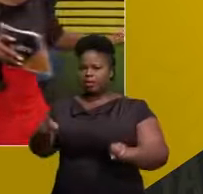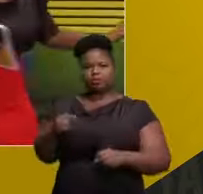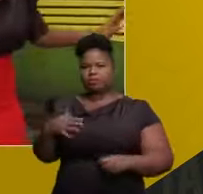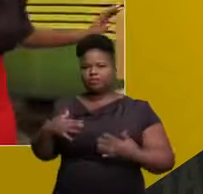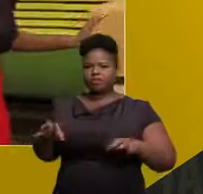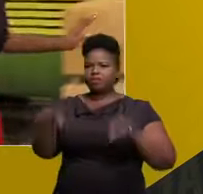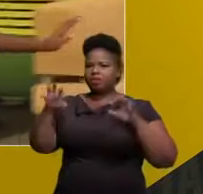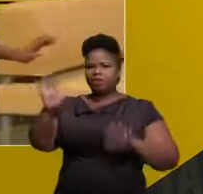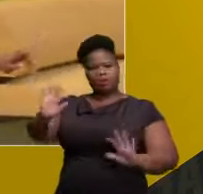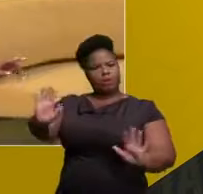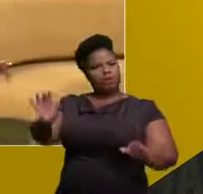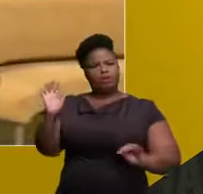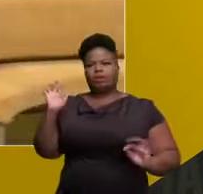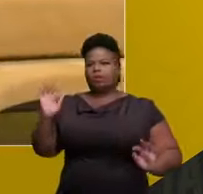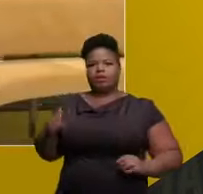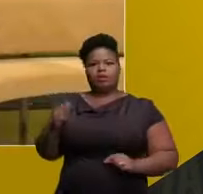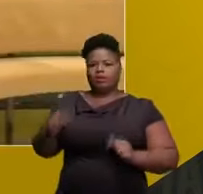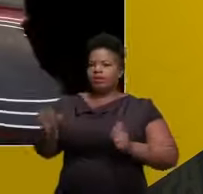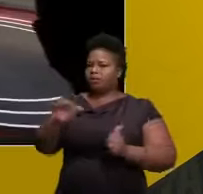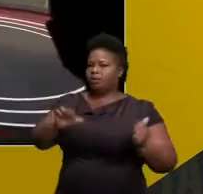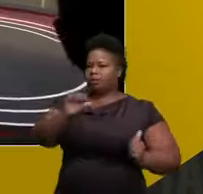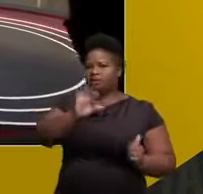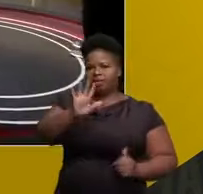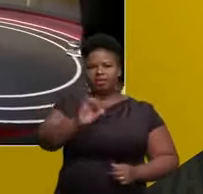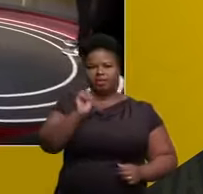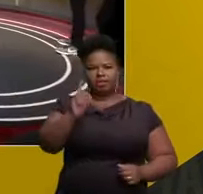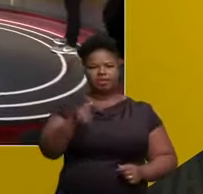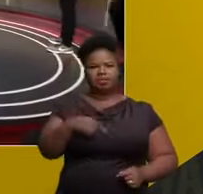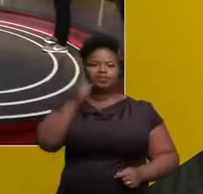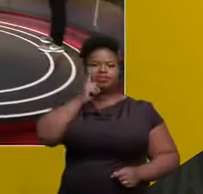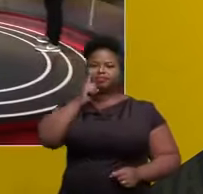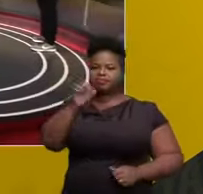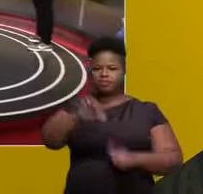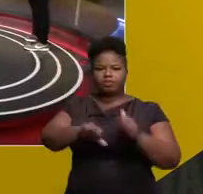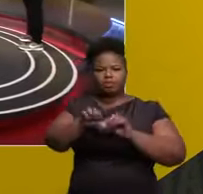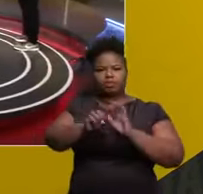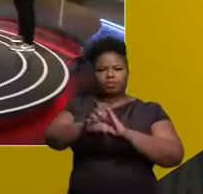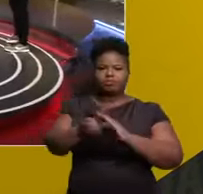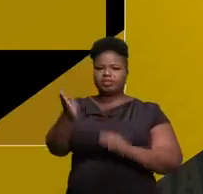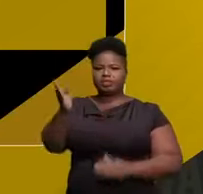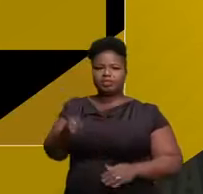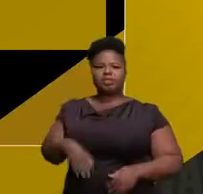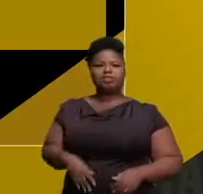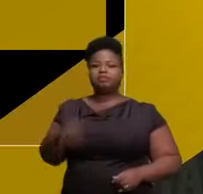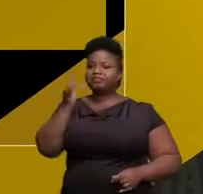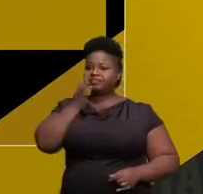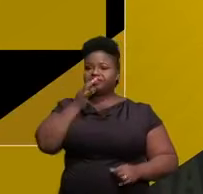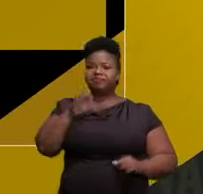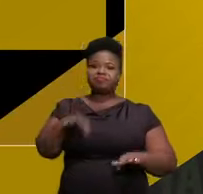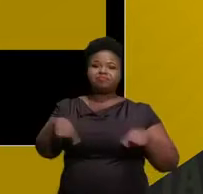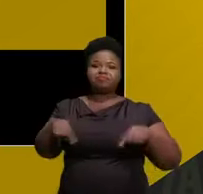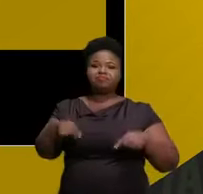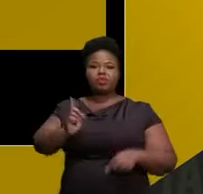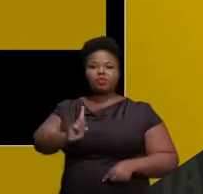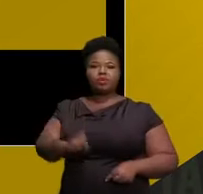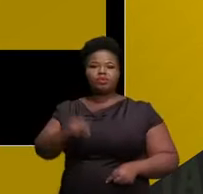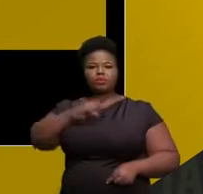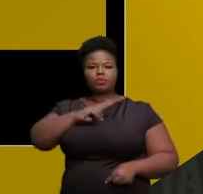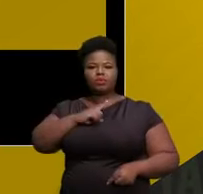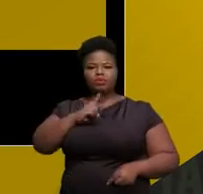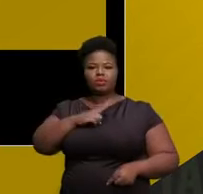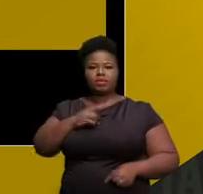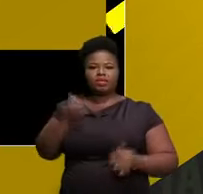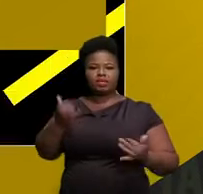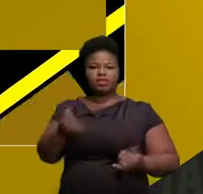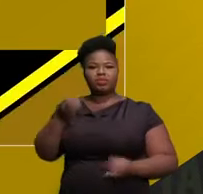say, we're going to come back to you. But I think social media from Bongiseni Dadlar. My biggest fear is that the robot is